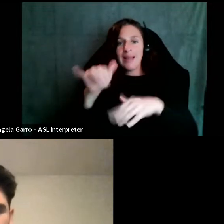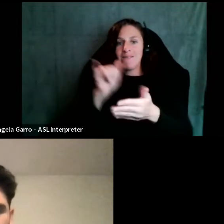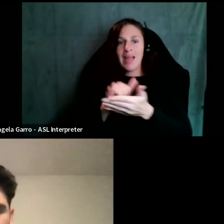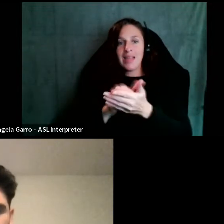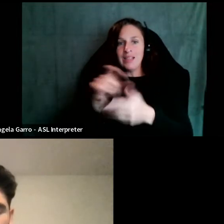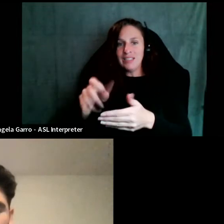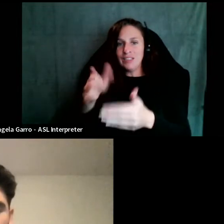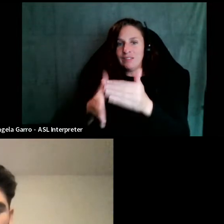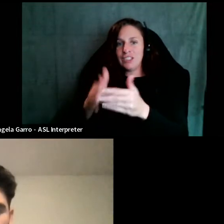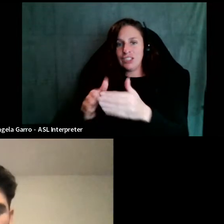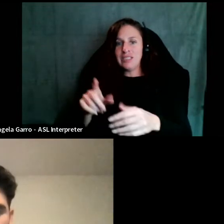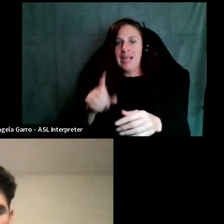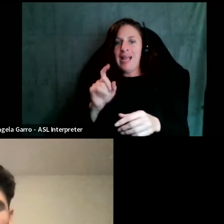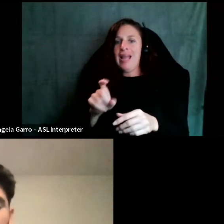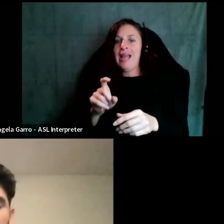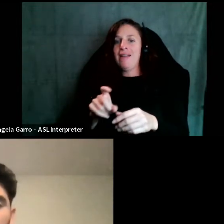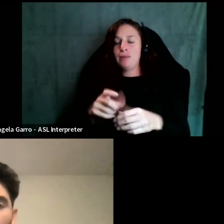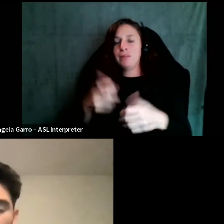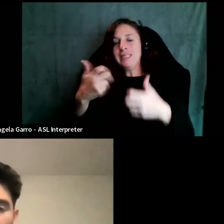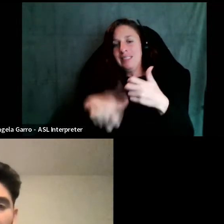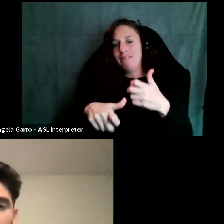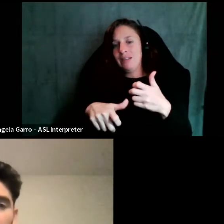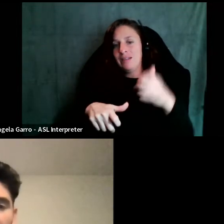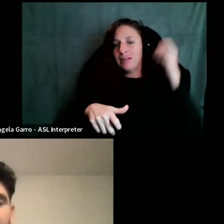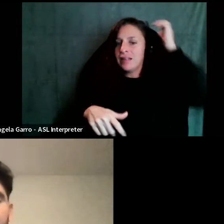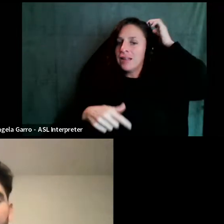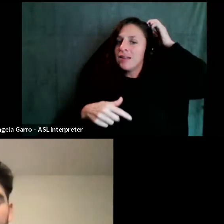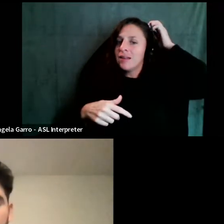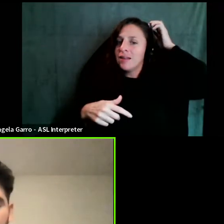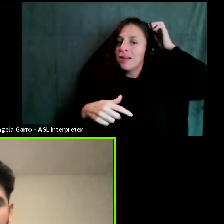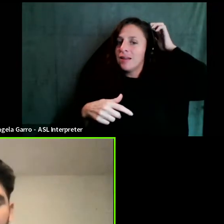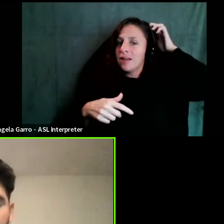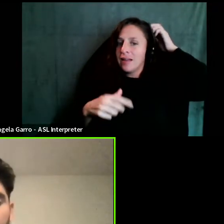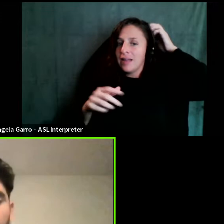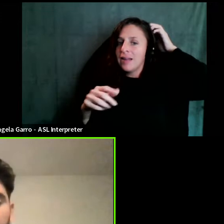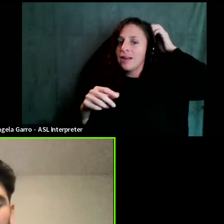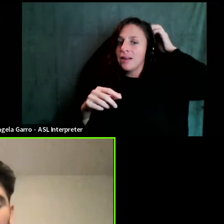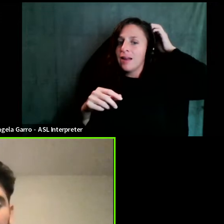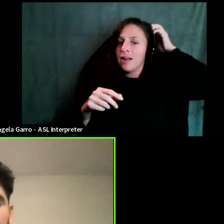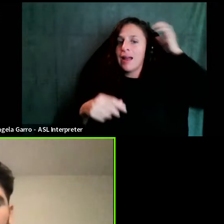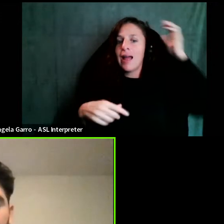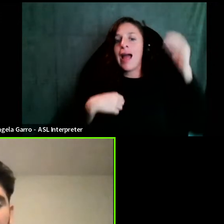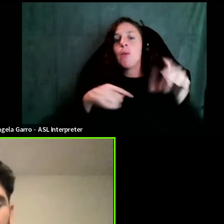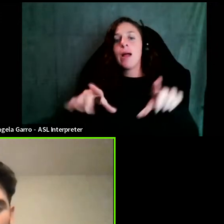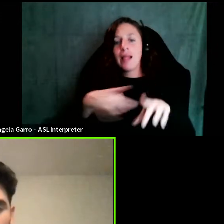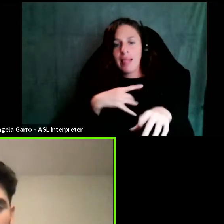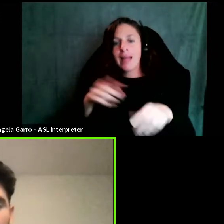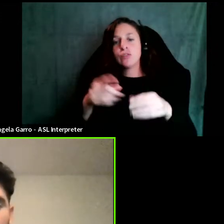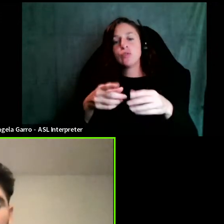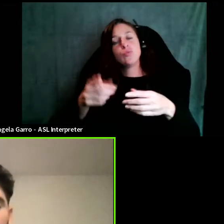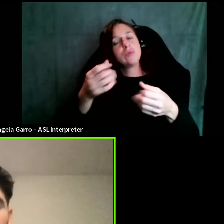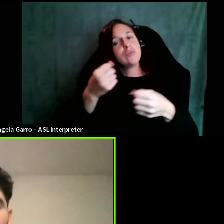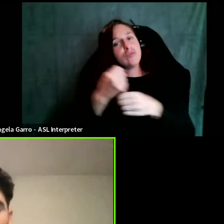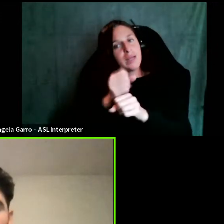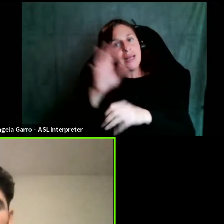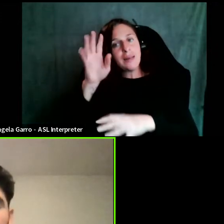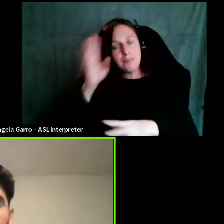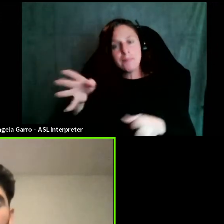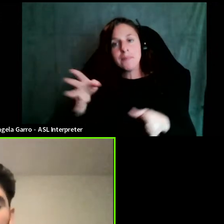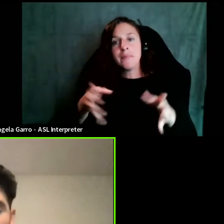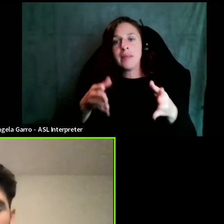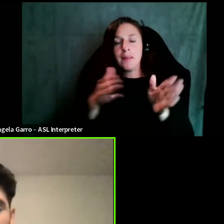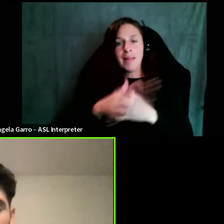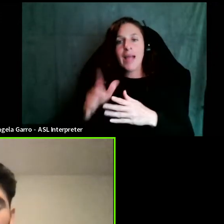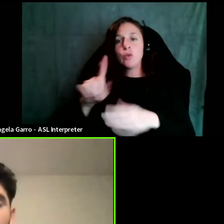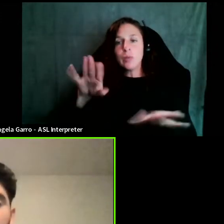up. I have to be difficult and tell you to stop. Devise a plan, sure. I would like you guys to devise a plan so that you could introduce